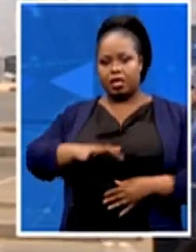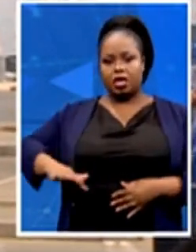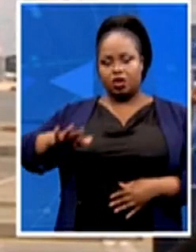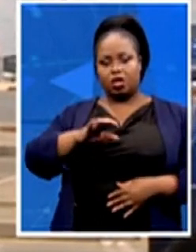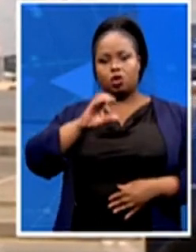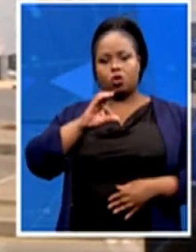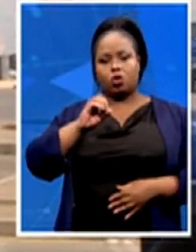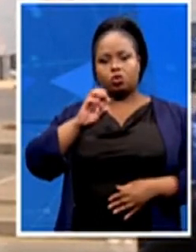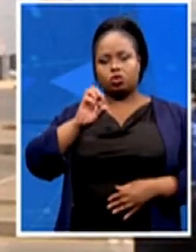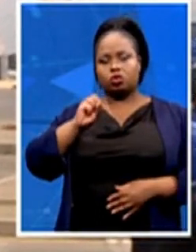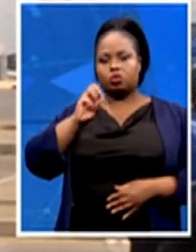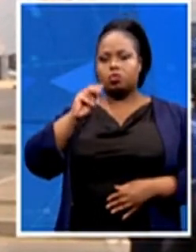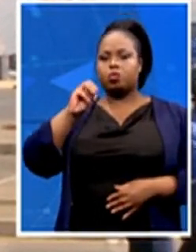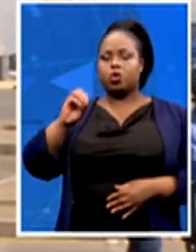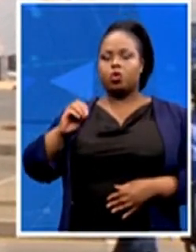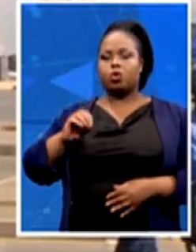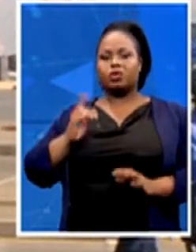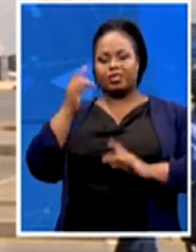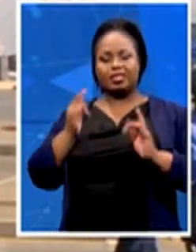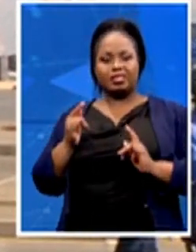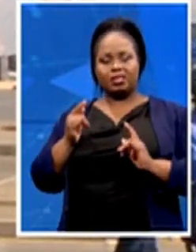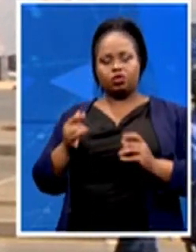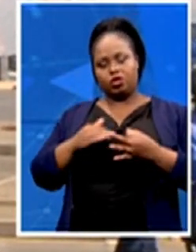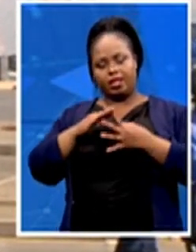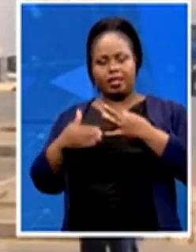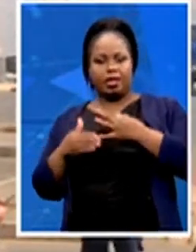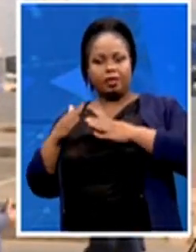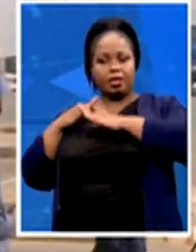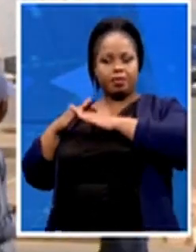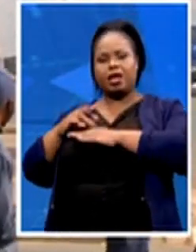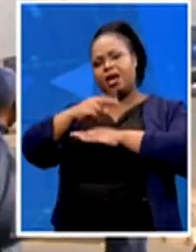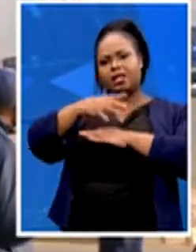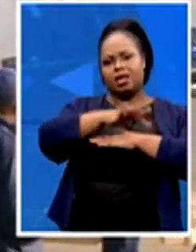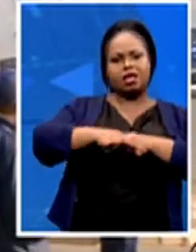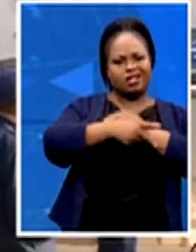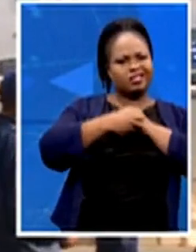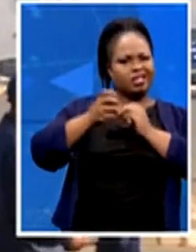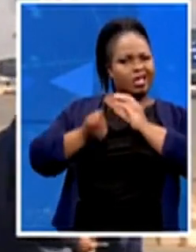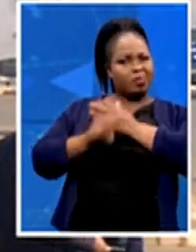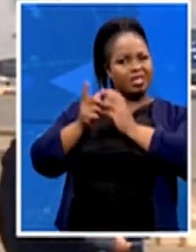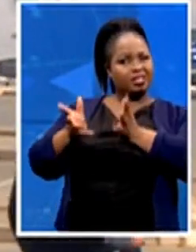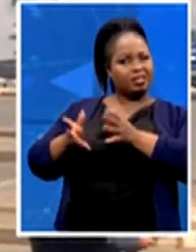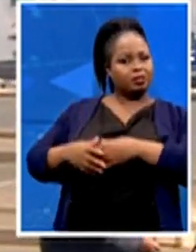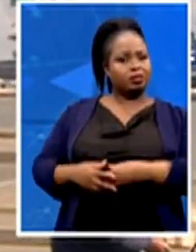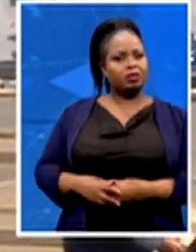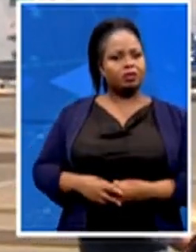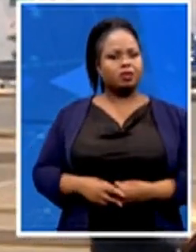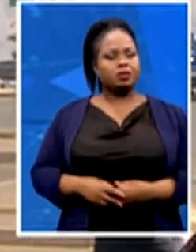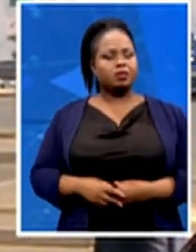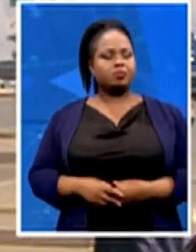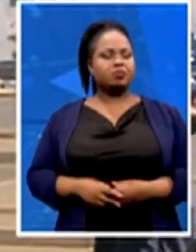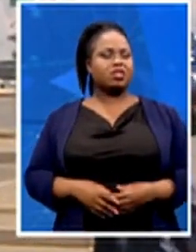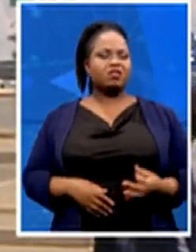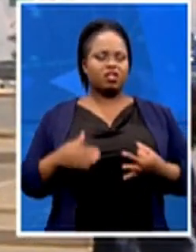malls that were manned by community members? Look, inside, except the 3 malls, we've got a small business that